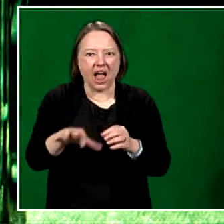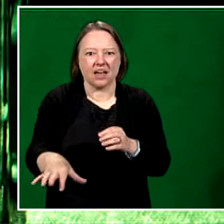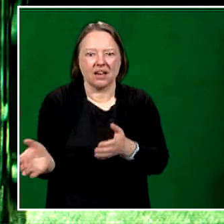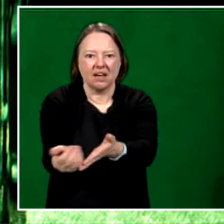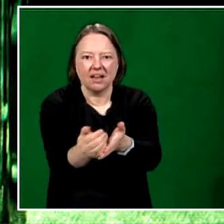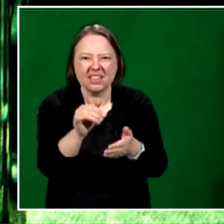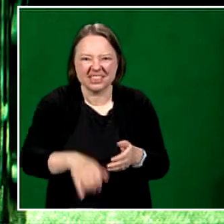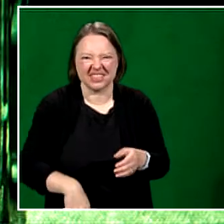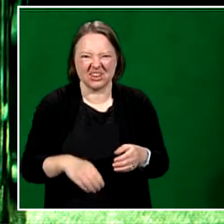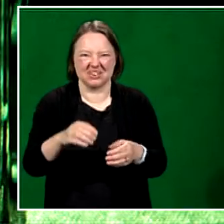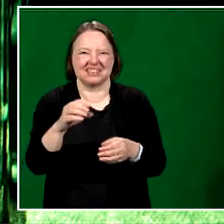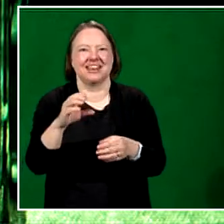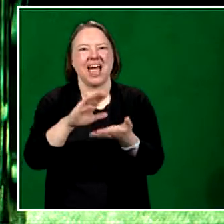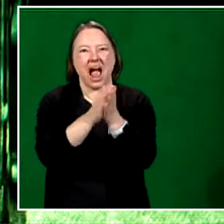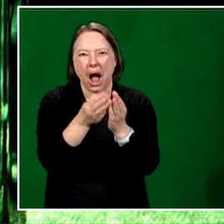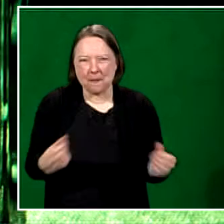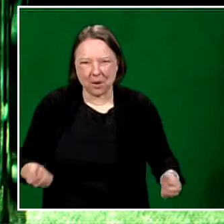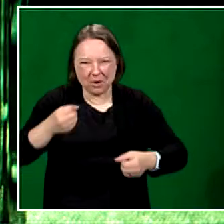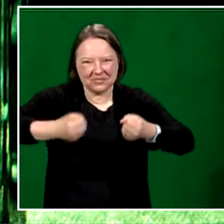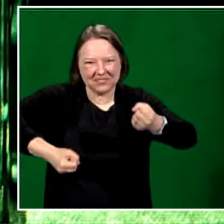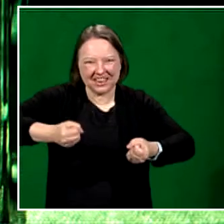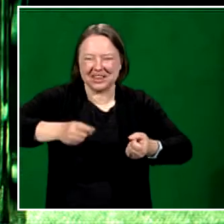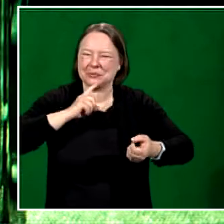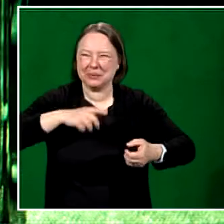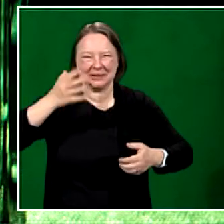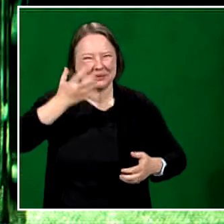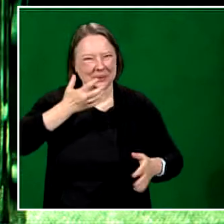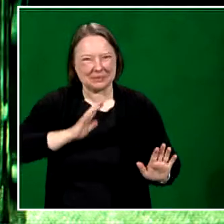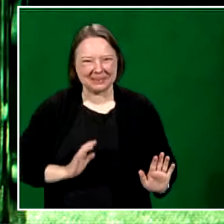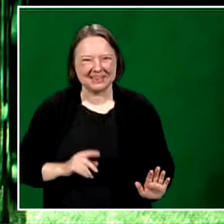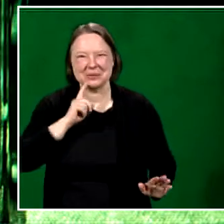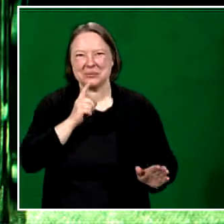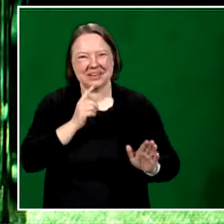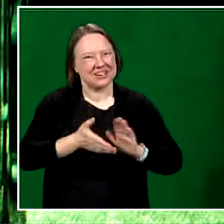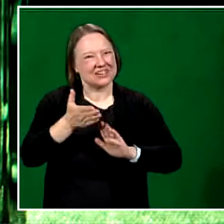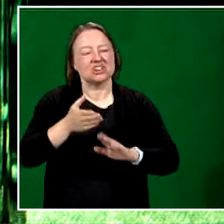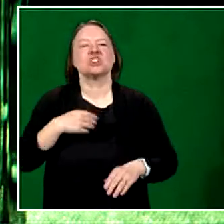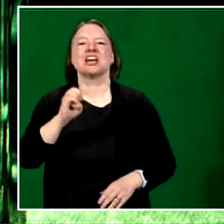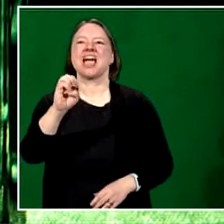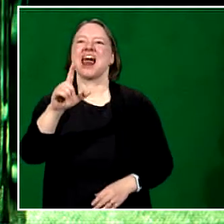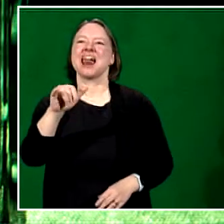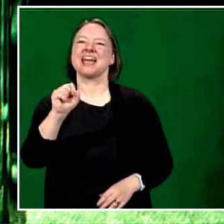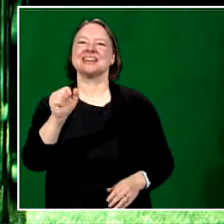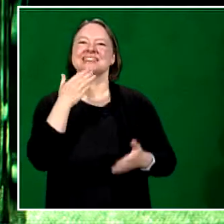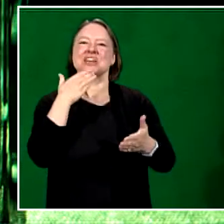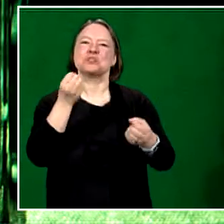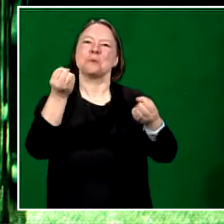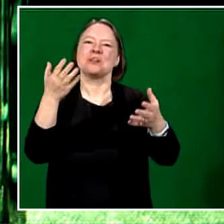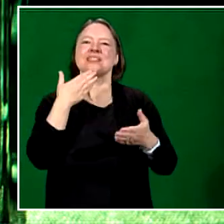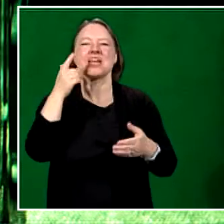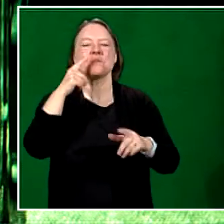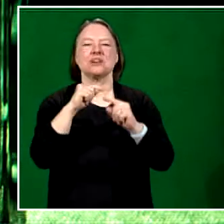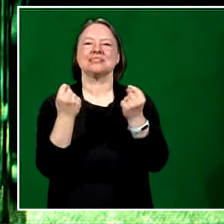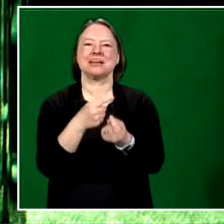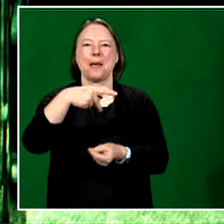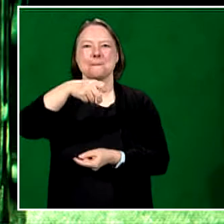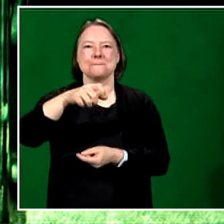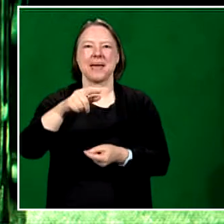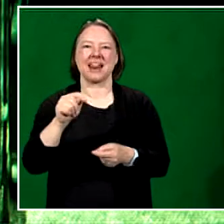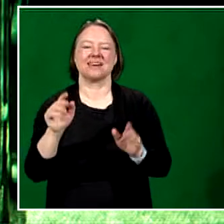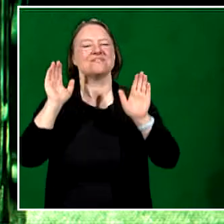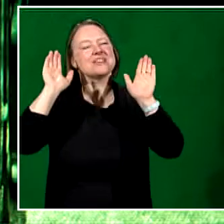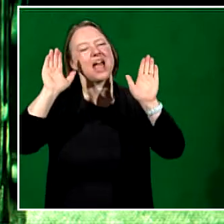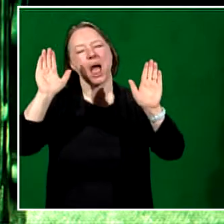those compost vehicles, right? Incredible. So efficient. Elias, thank you so much. Thank you, Team Pellet. Phenomenal